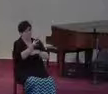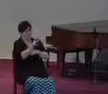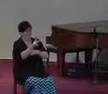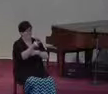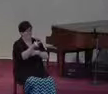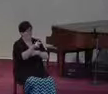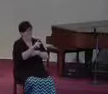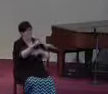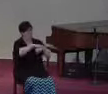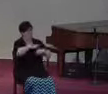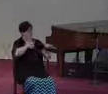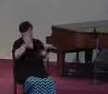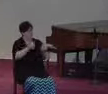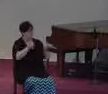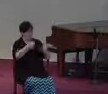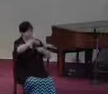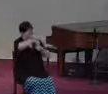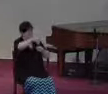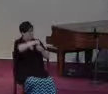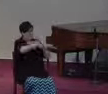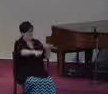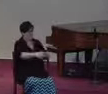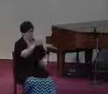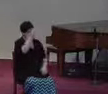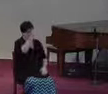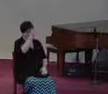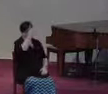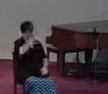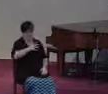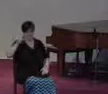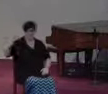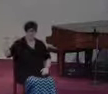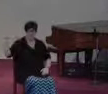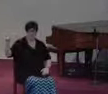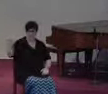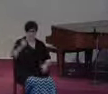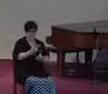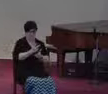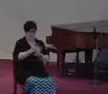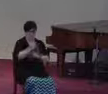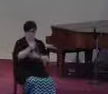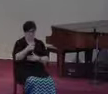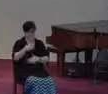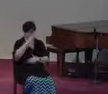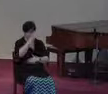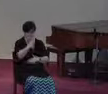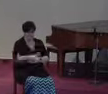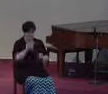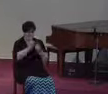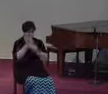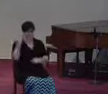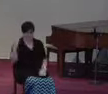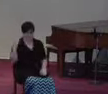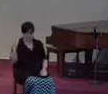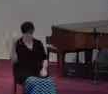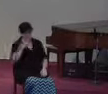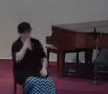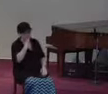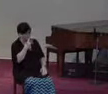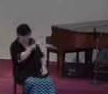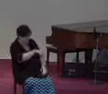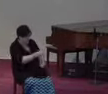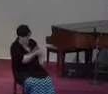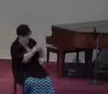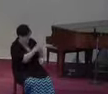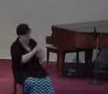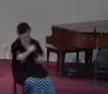A guy walking down the parking lot who I'd never met before said, "Do you need a hand?" "I got a 12-foot kayak standing on